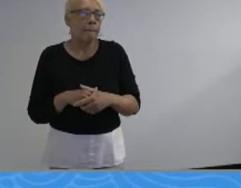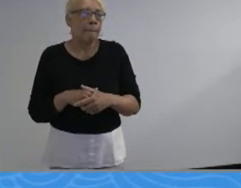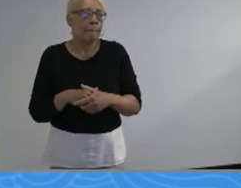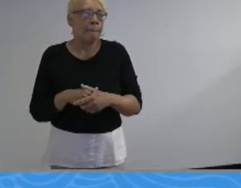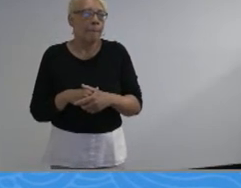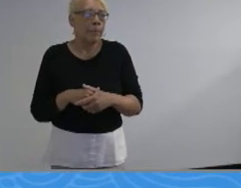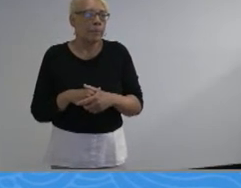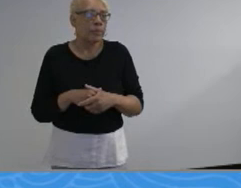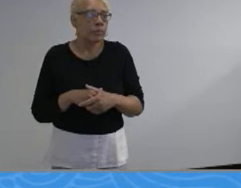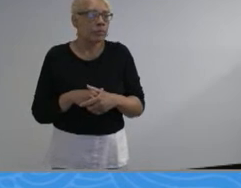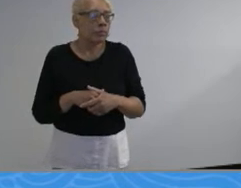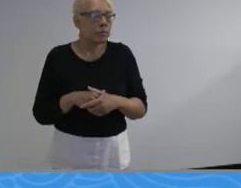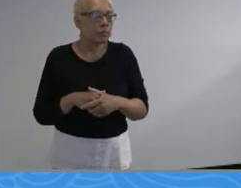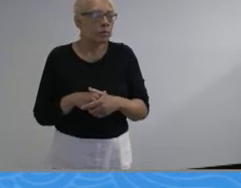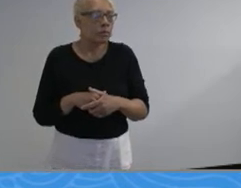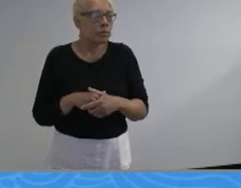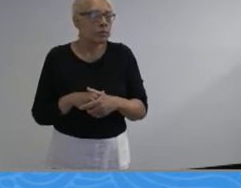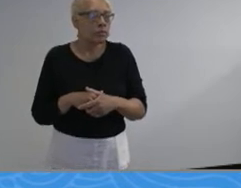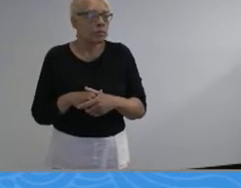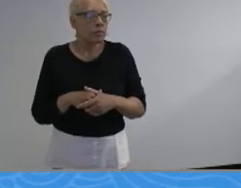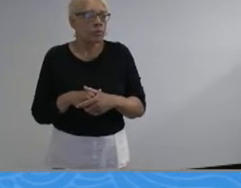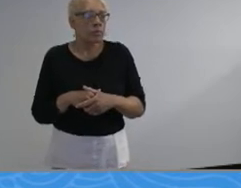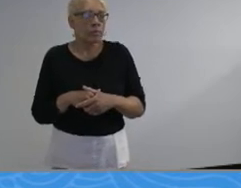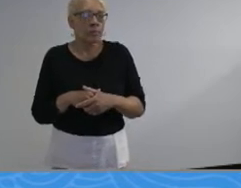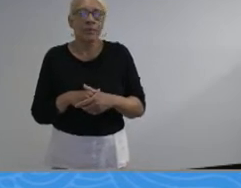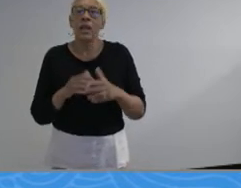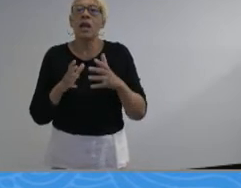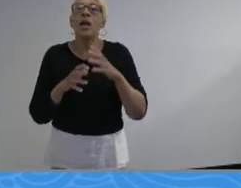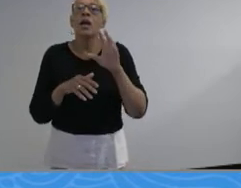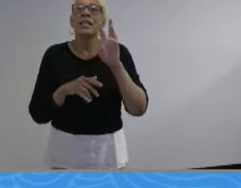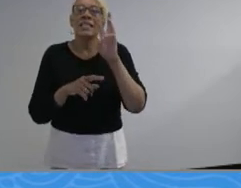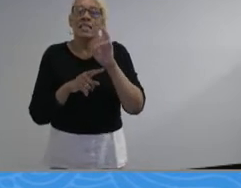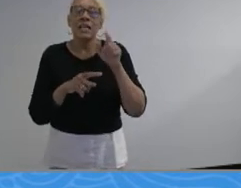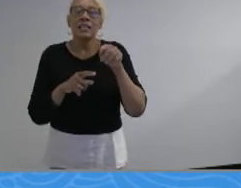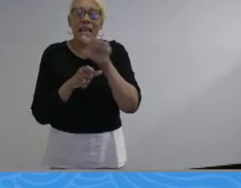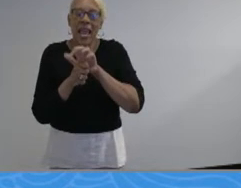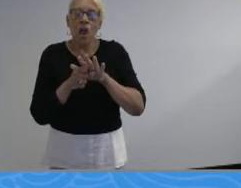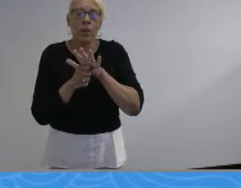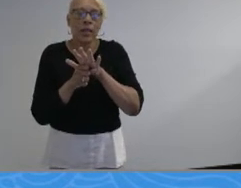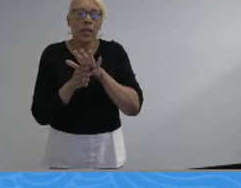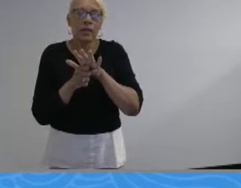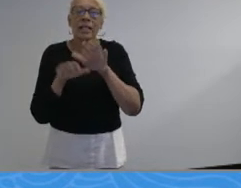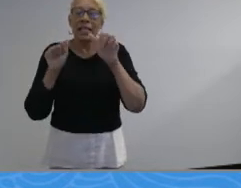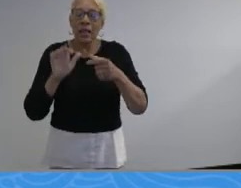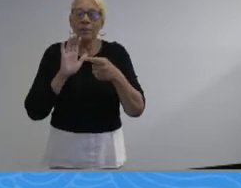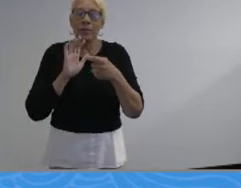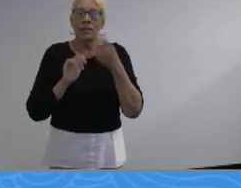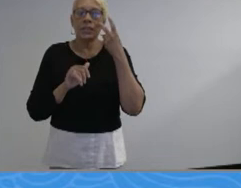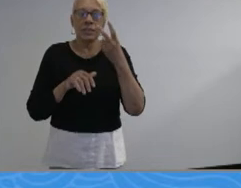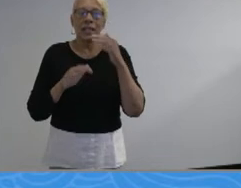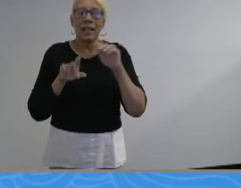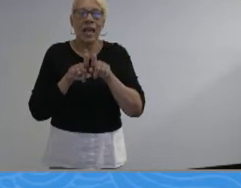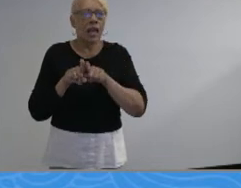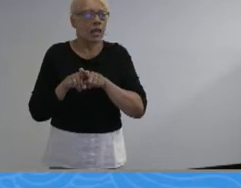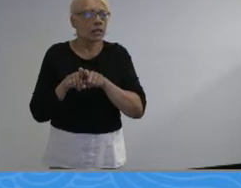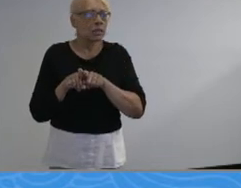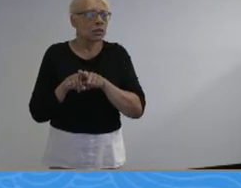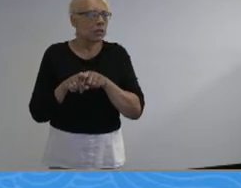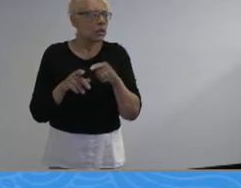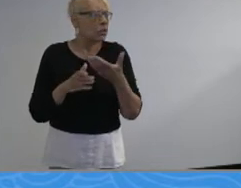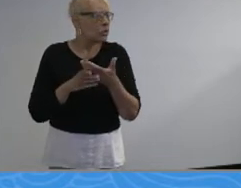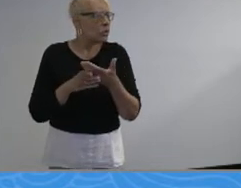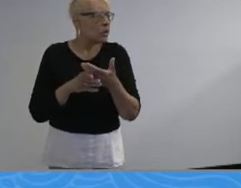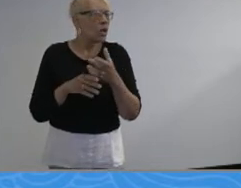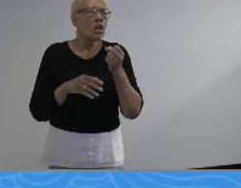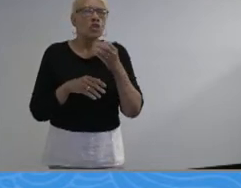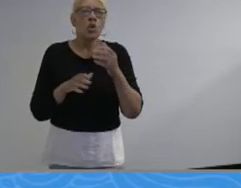And I'm a little skeptical because a lot of this, at least six of these areas can be seen as new. And so my conclusion is